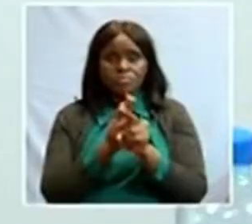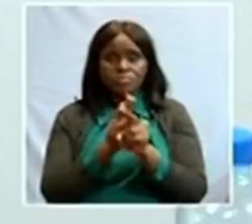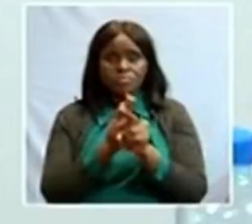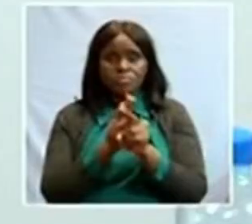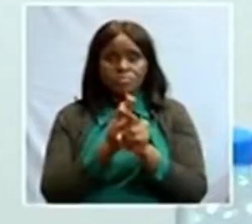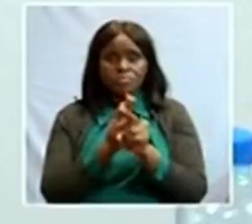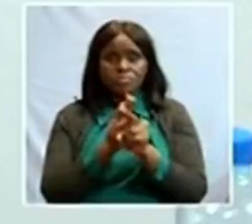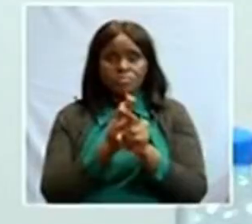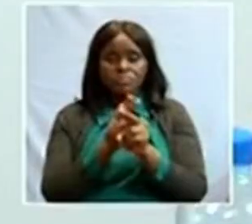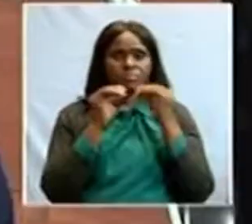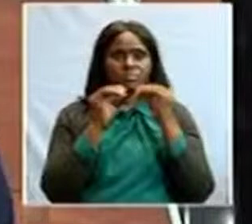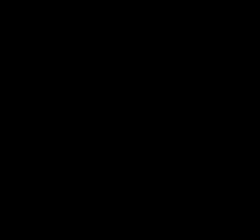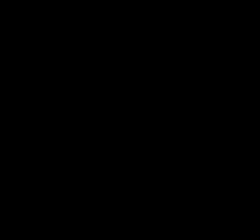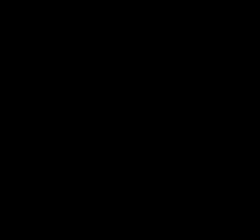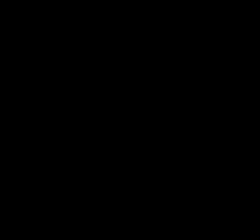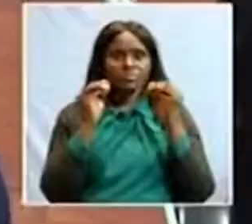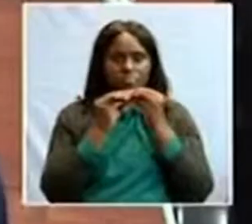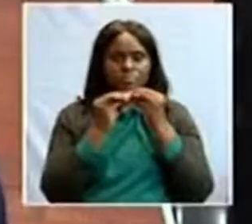more